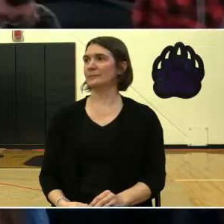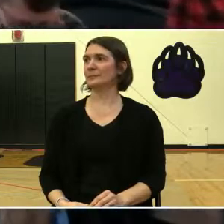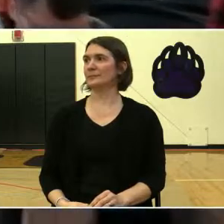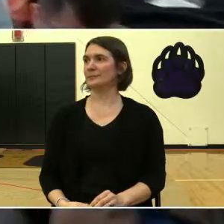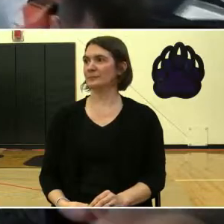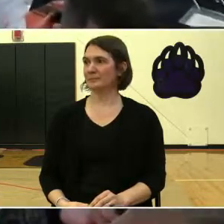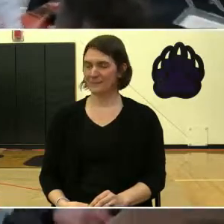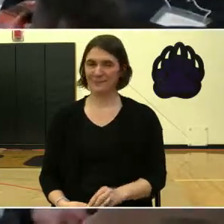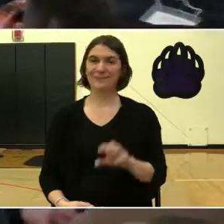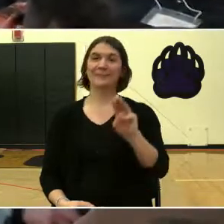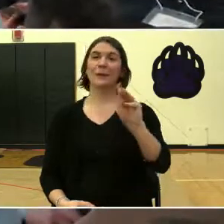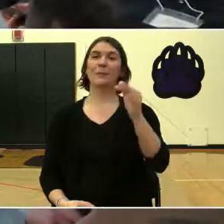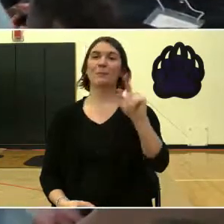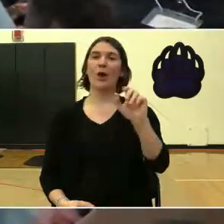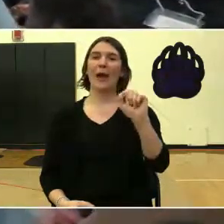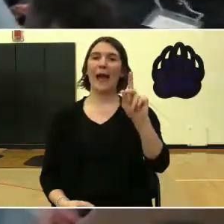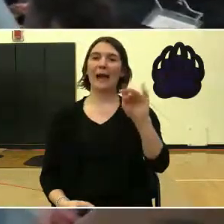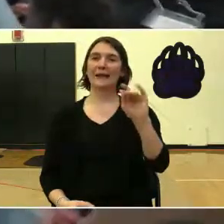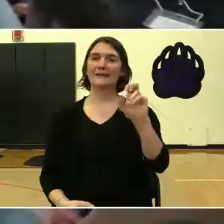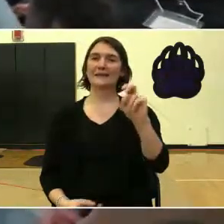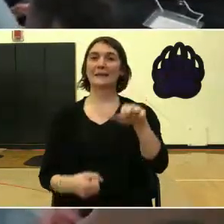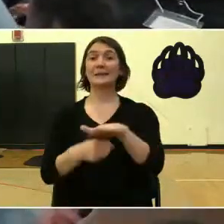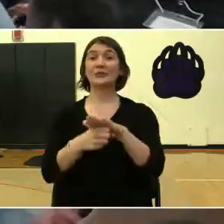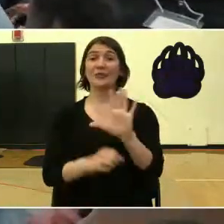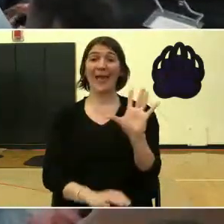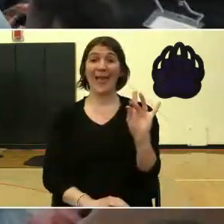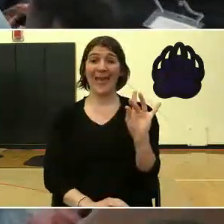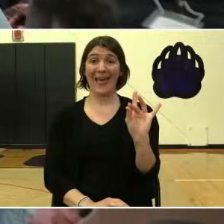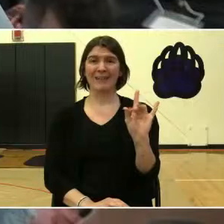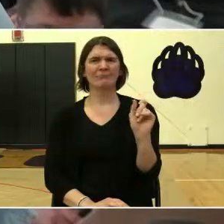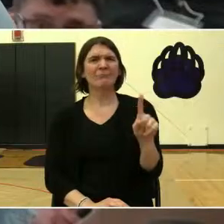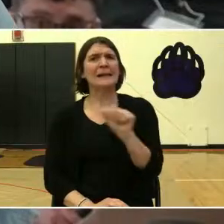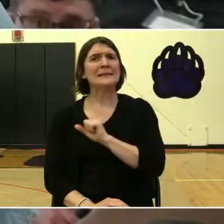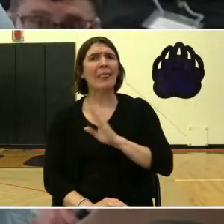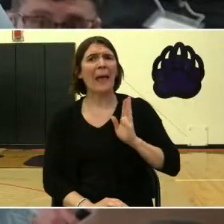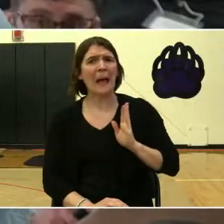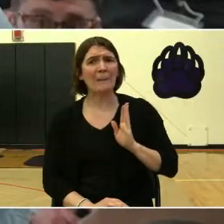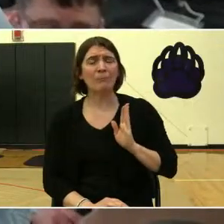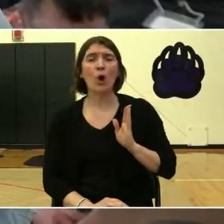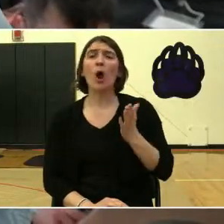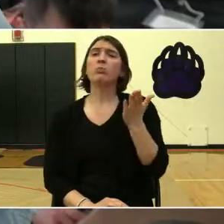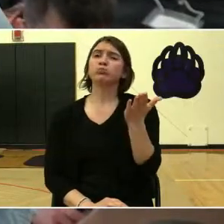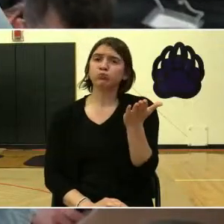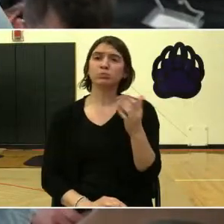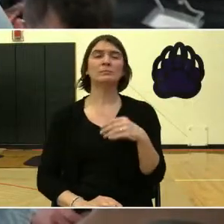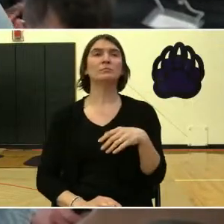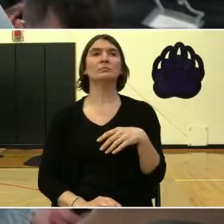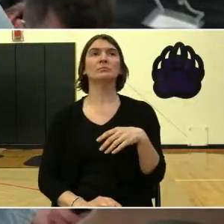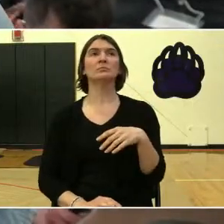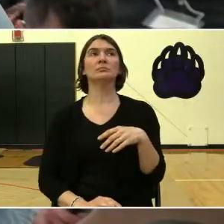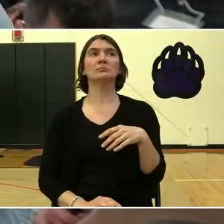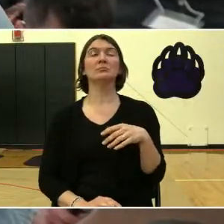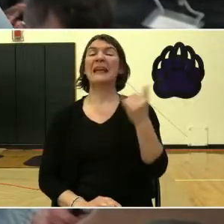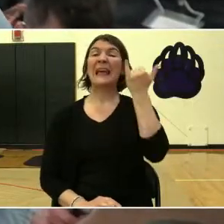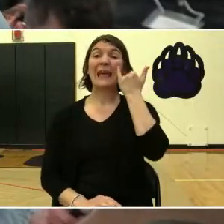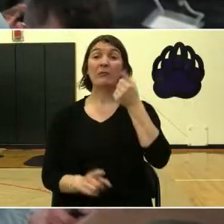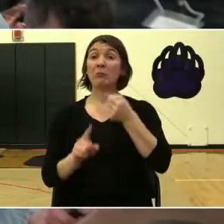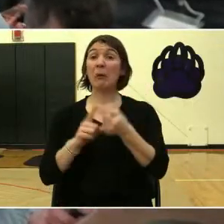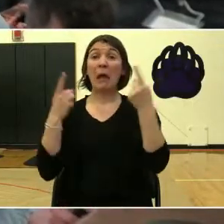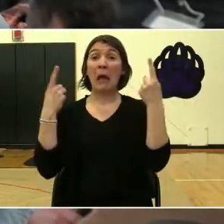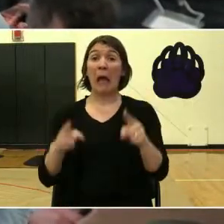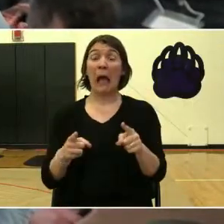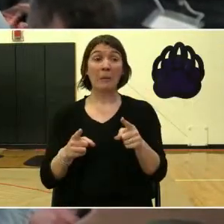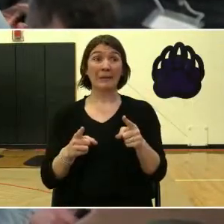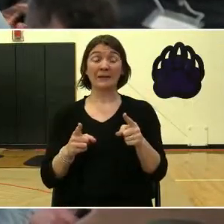zerson Margaret Atkinson District 8 um a question for the select board when you have um an unexpected